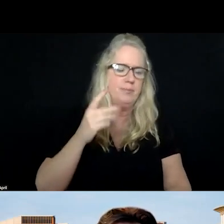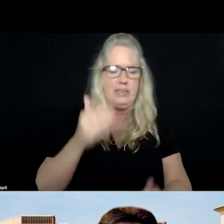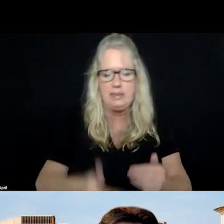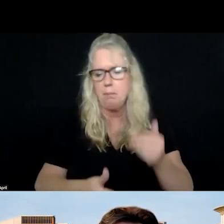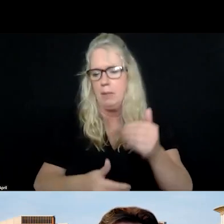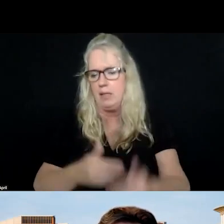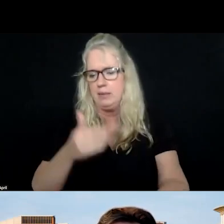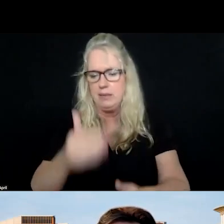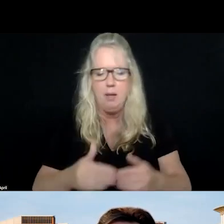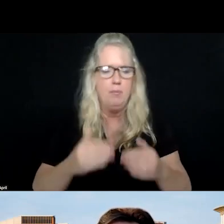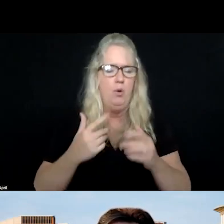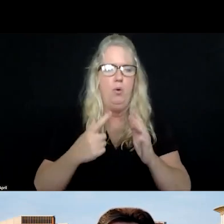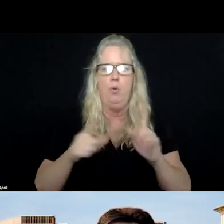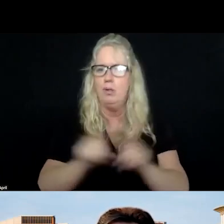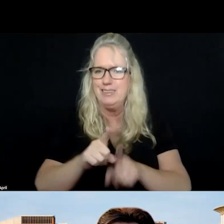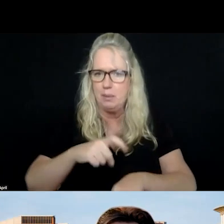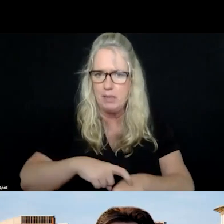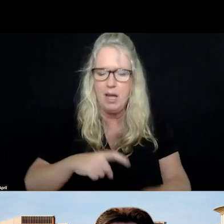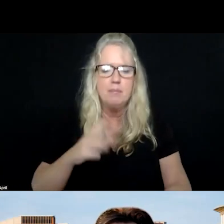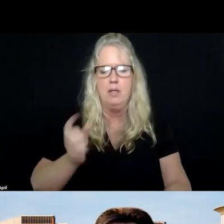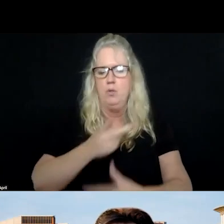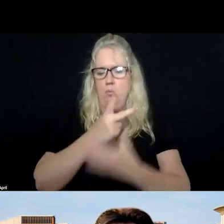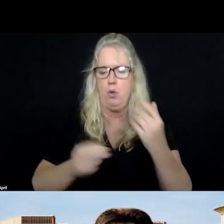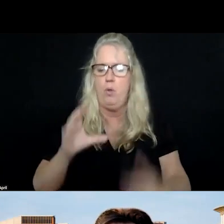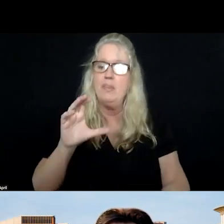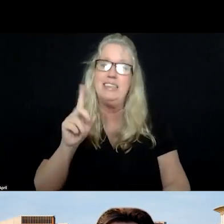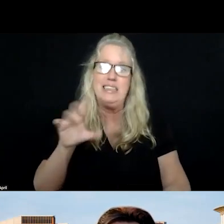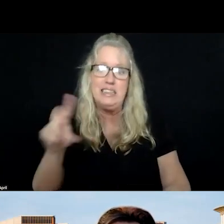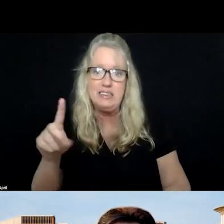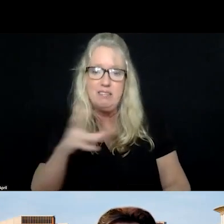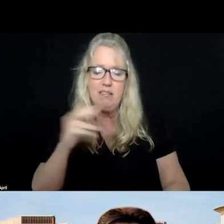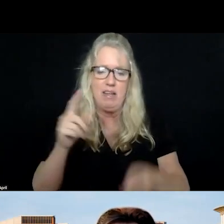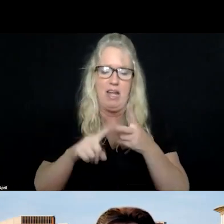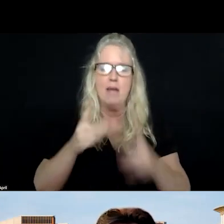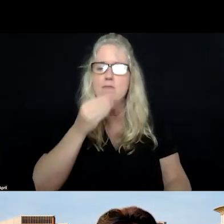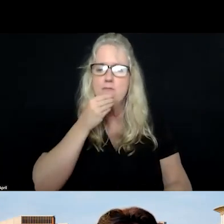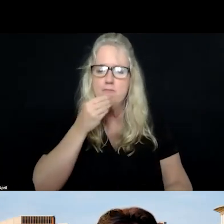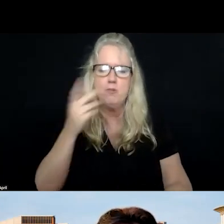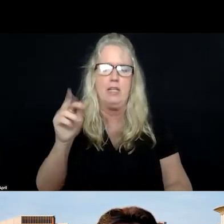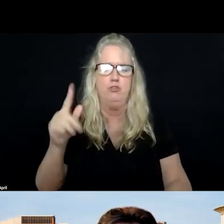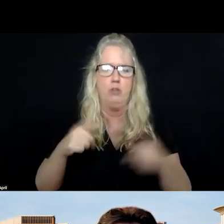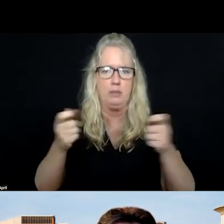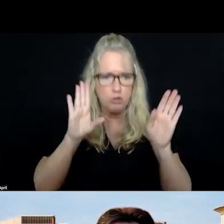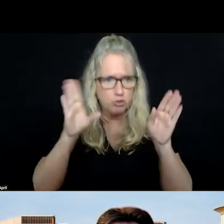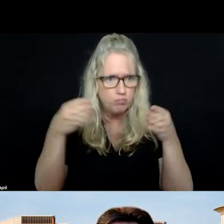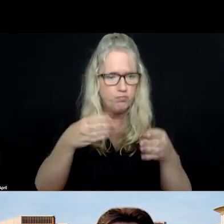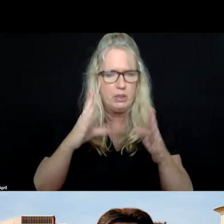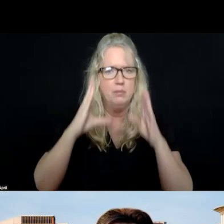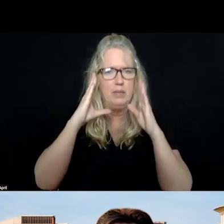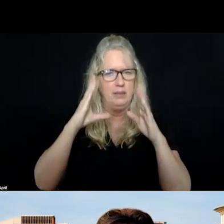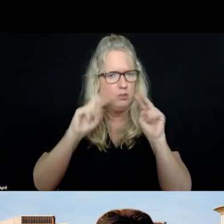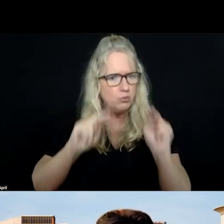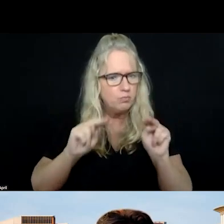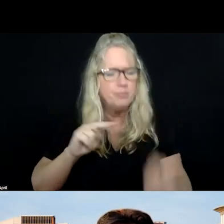step or all at once, has both the CDC's attention and the Food and Drug Administration's attention.